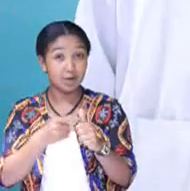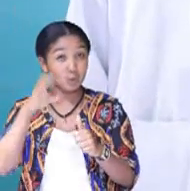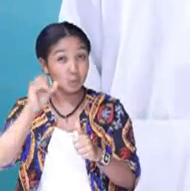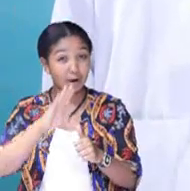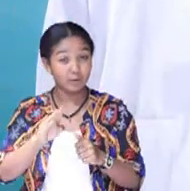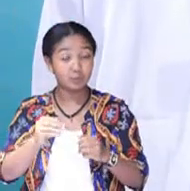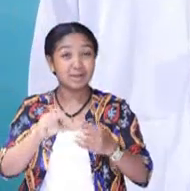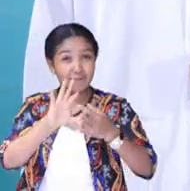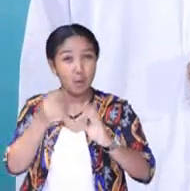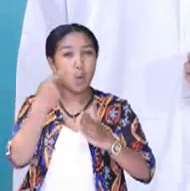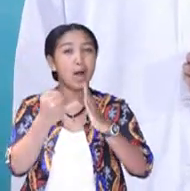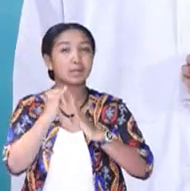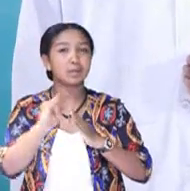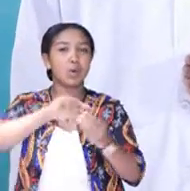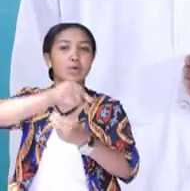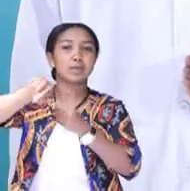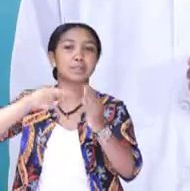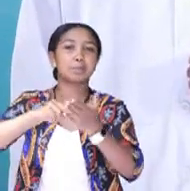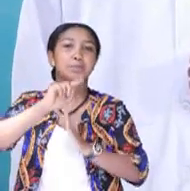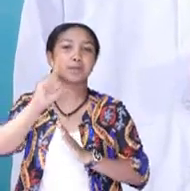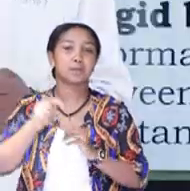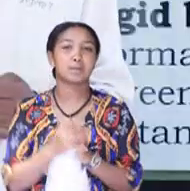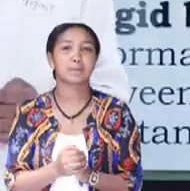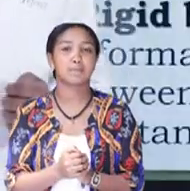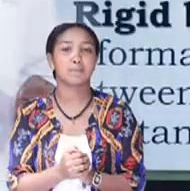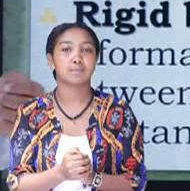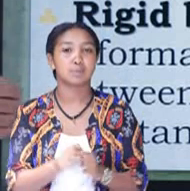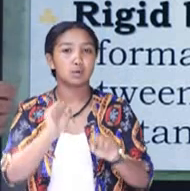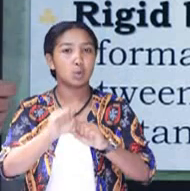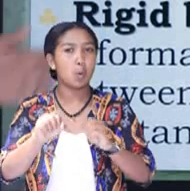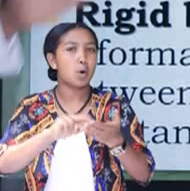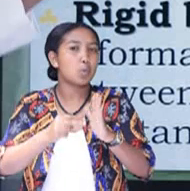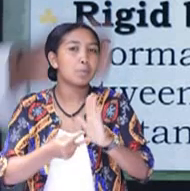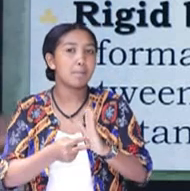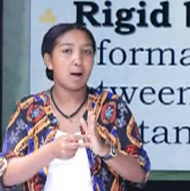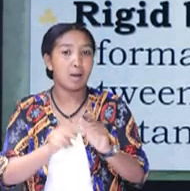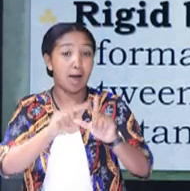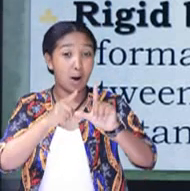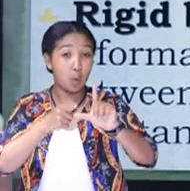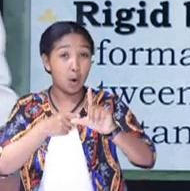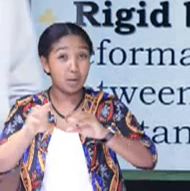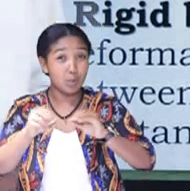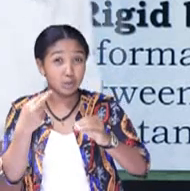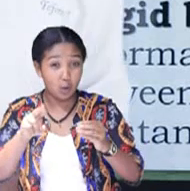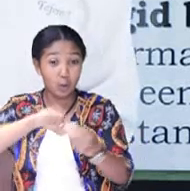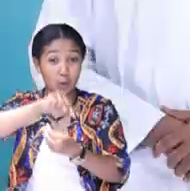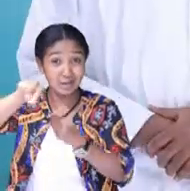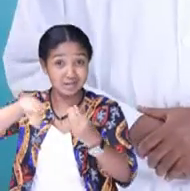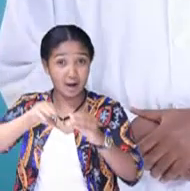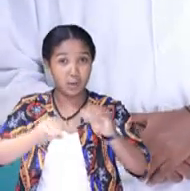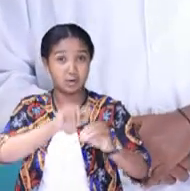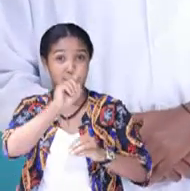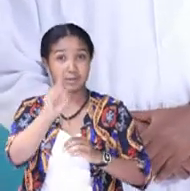should have to define what rotational motion mean. So, what do you mean by angular motion or rotational